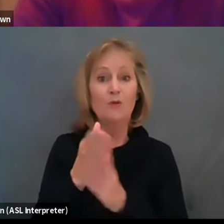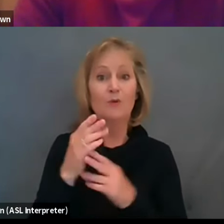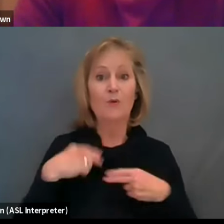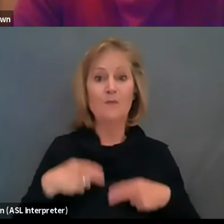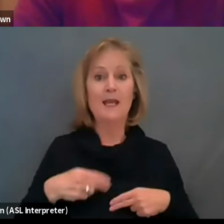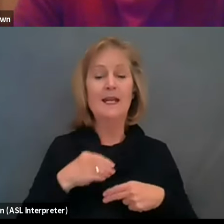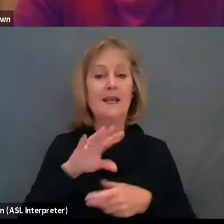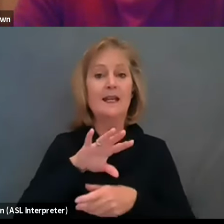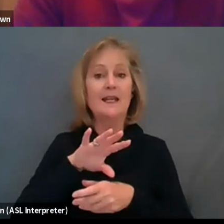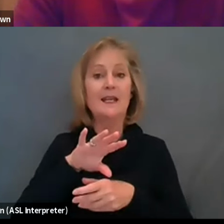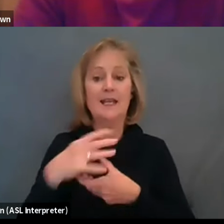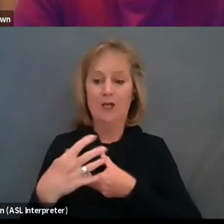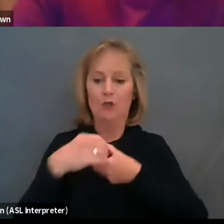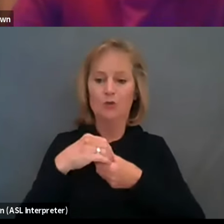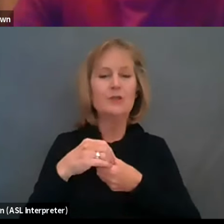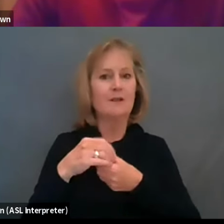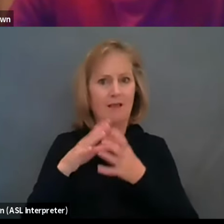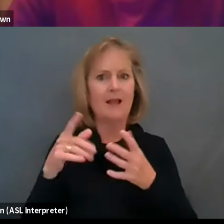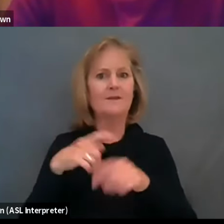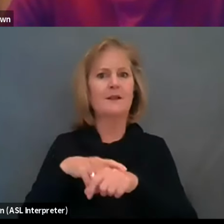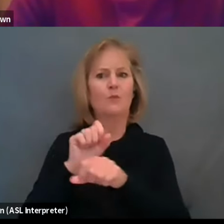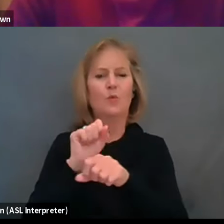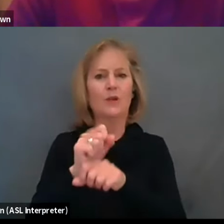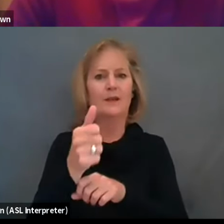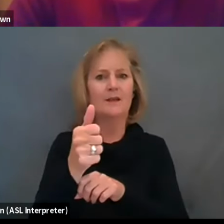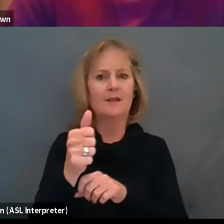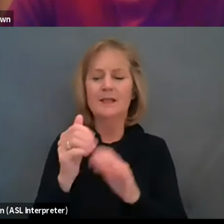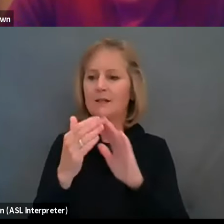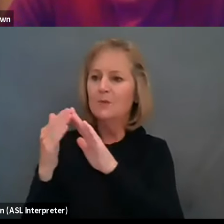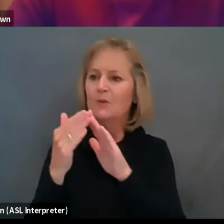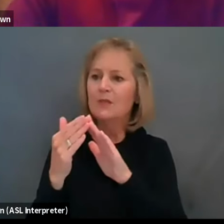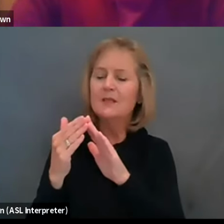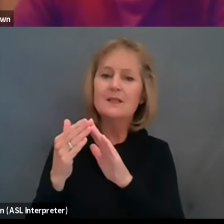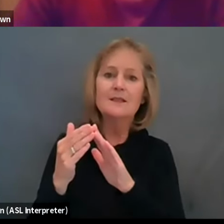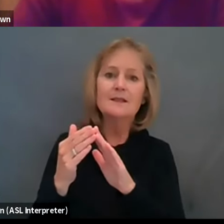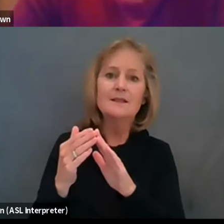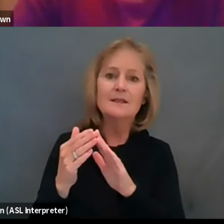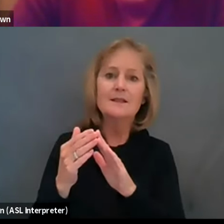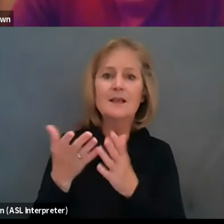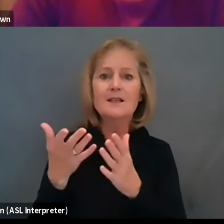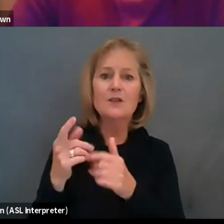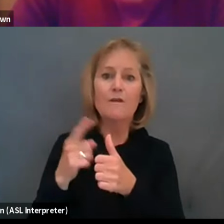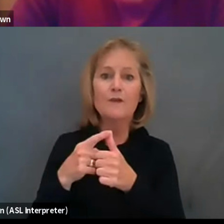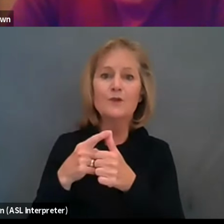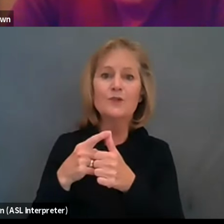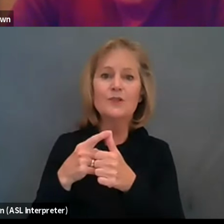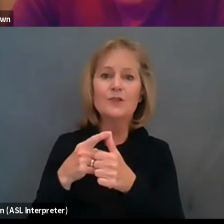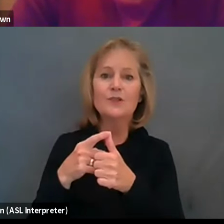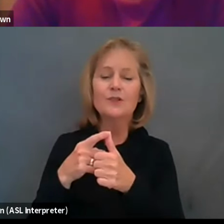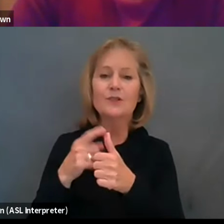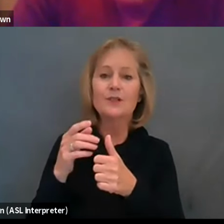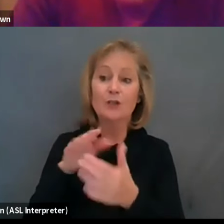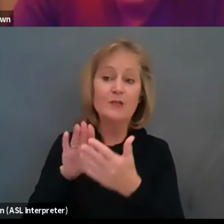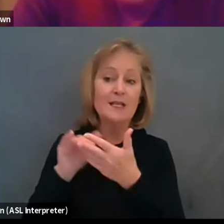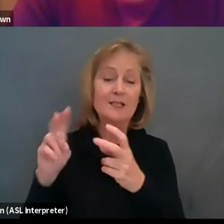and Inclusion, spend a lot of time working in communities for the, as kind of the first actor, the first one addressing this